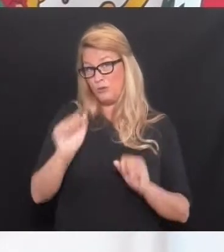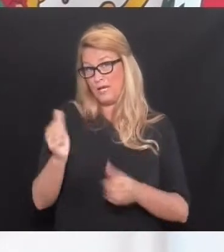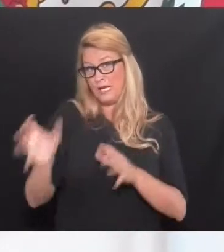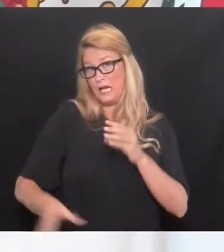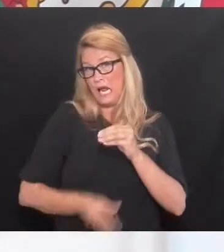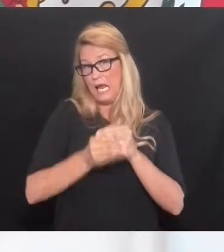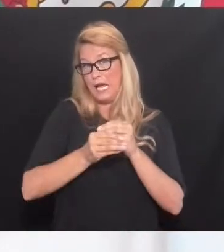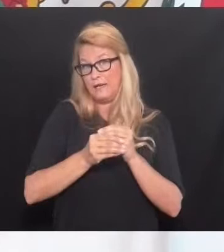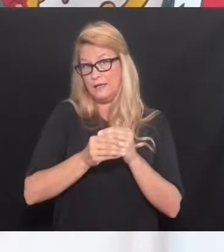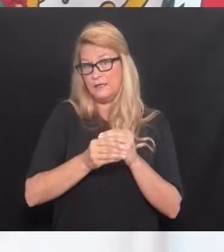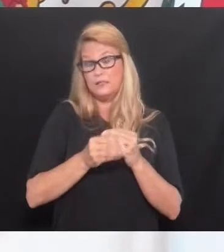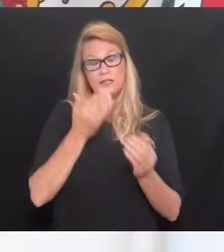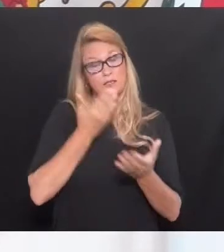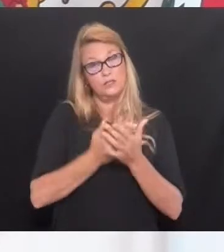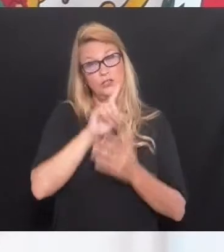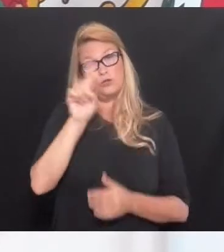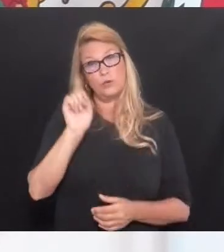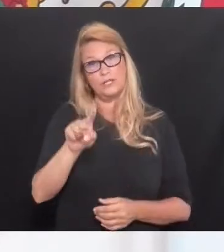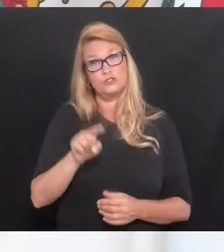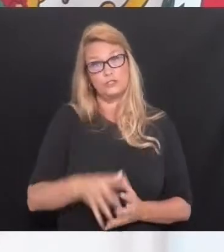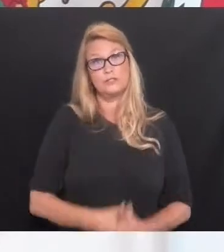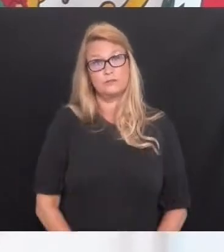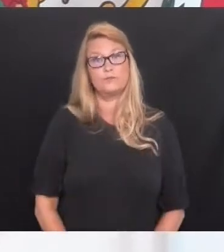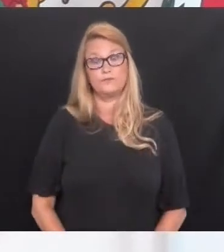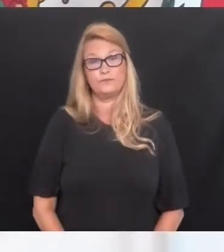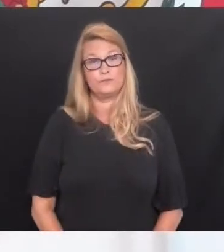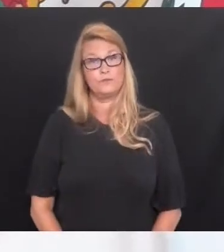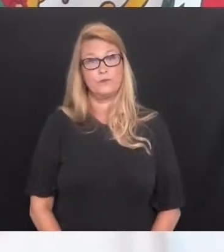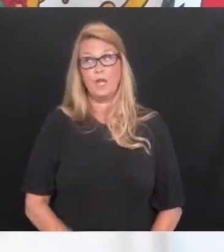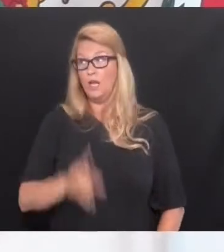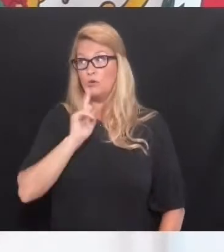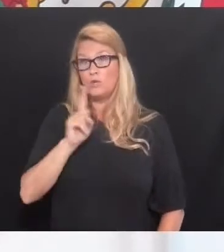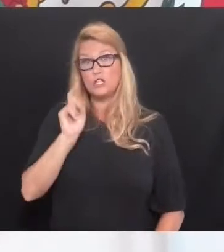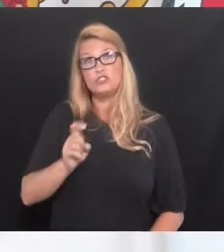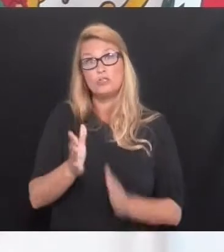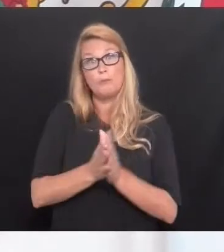to that. But a great question. I loved it, and it would be a motivator.